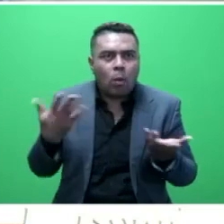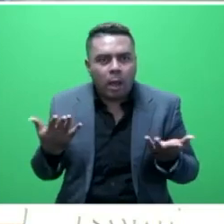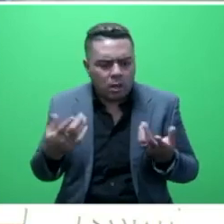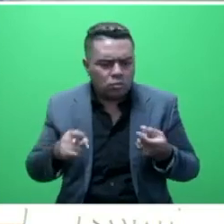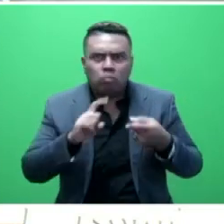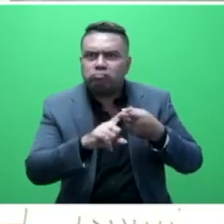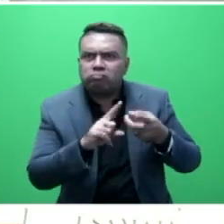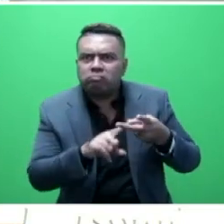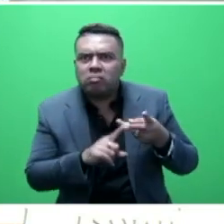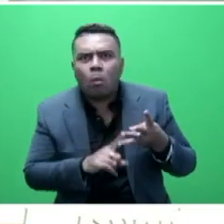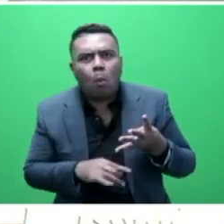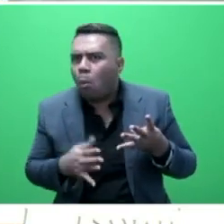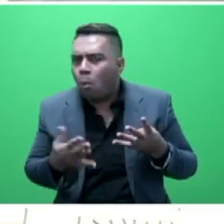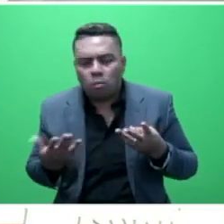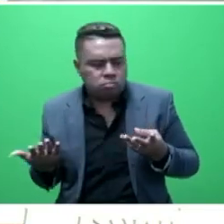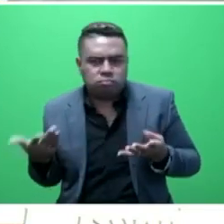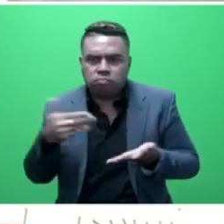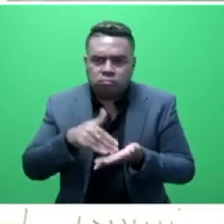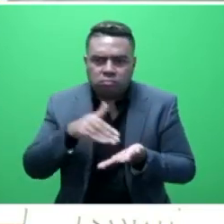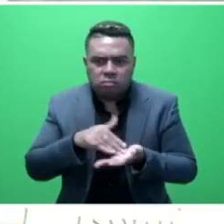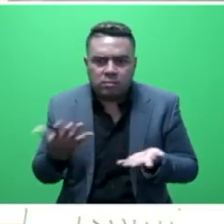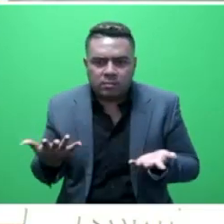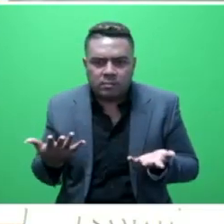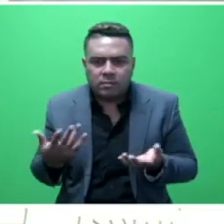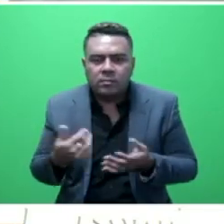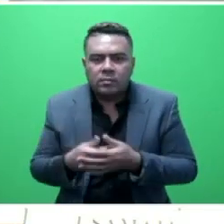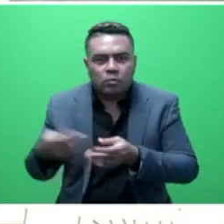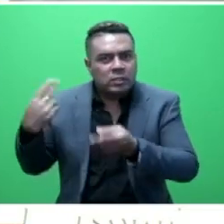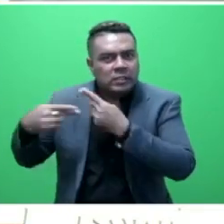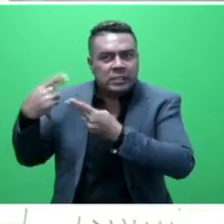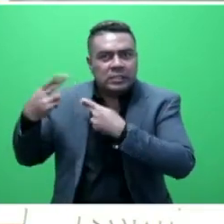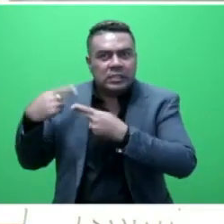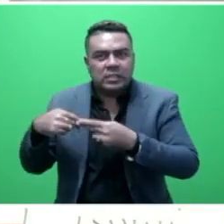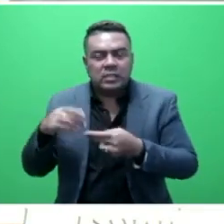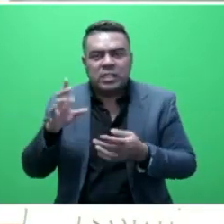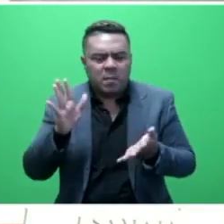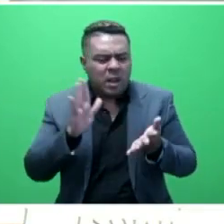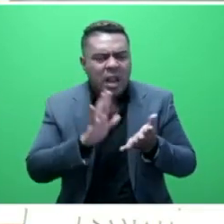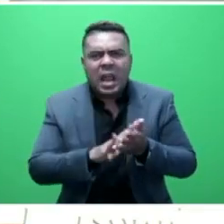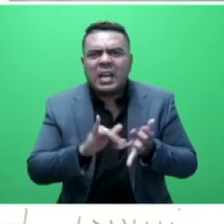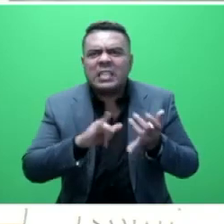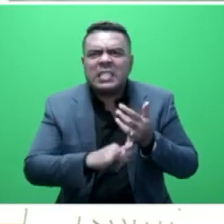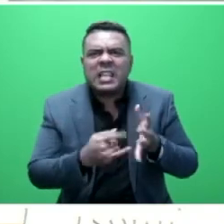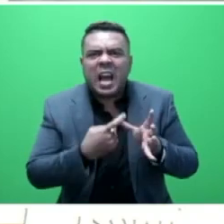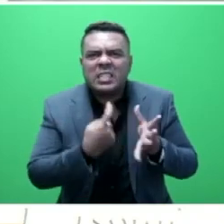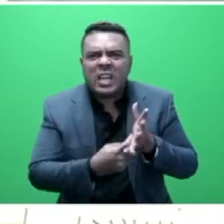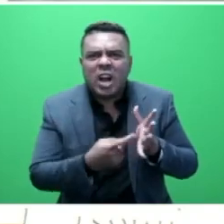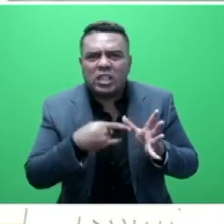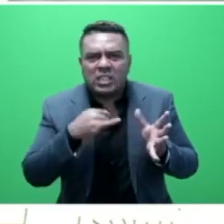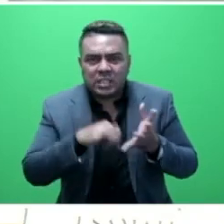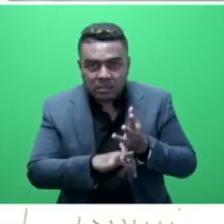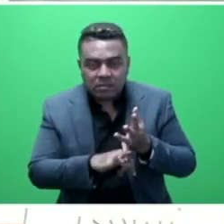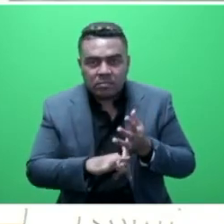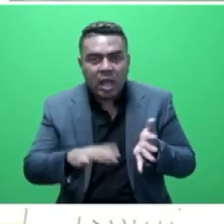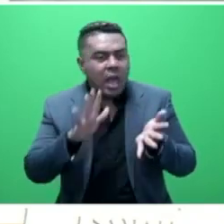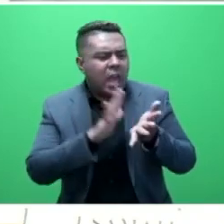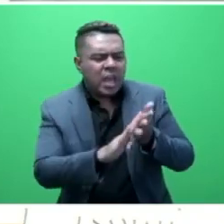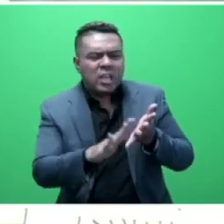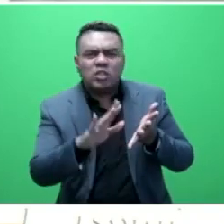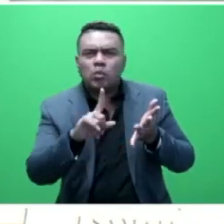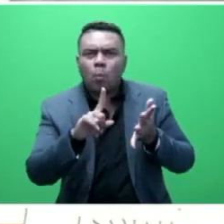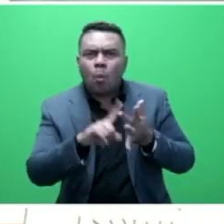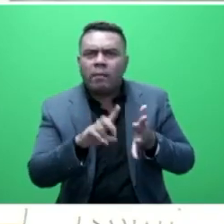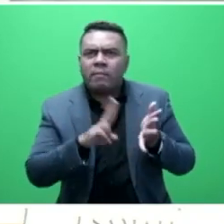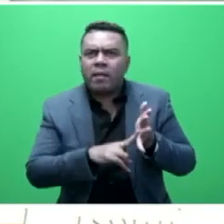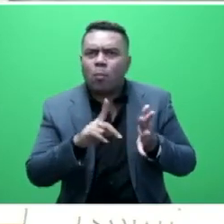to COVID-19. Killer diseases like SARS, H1N1 and Ebola never descended on humanity